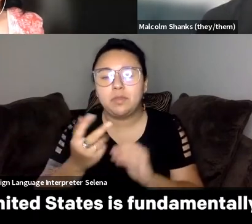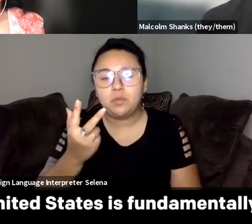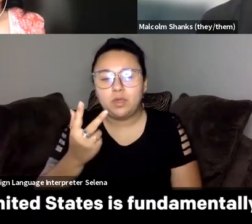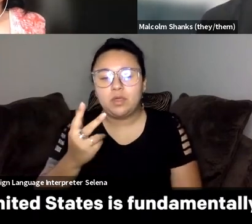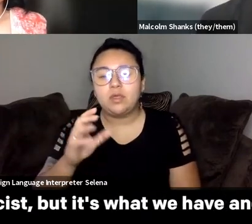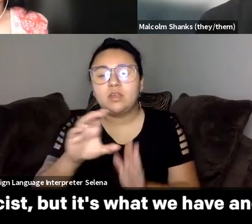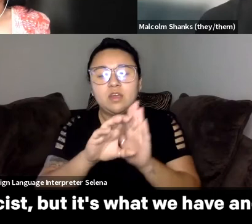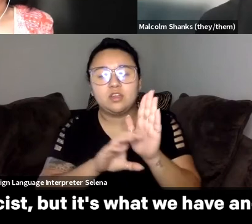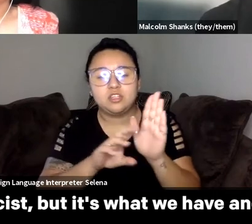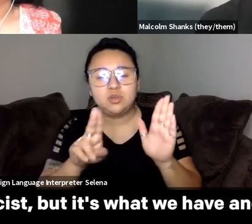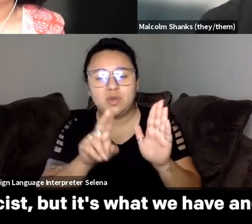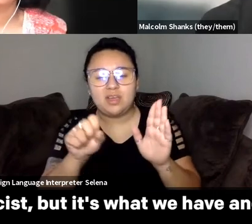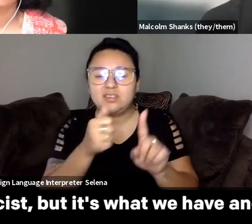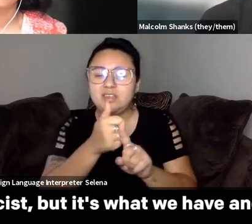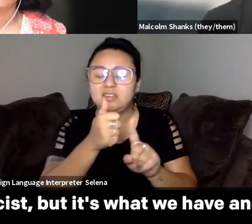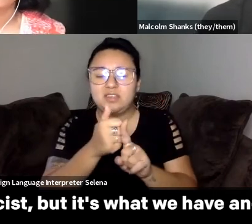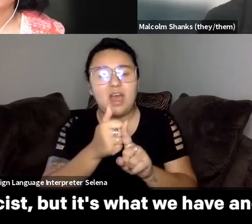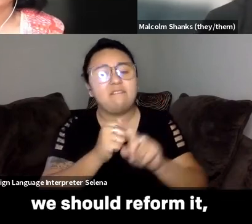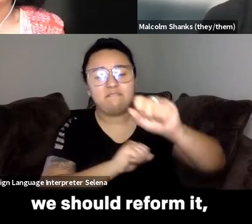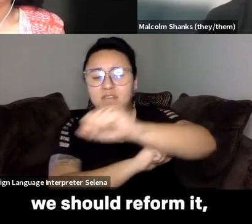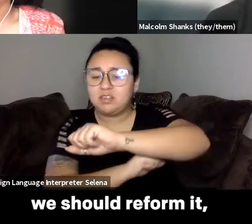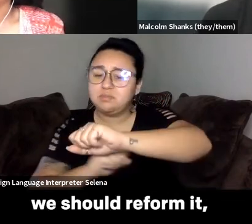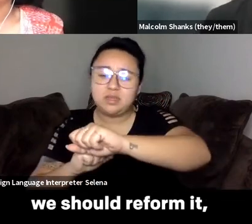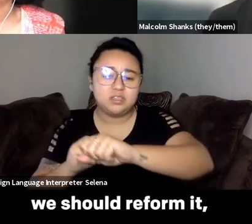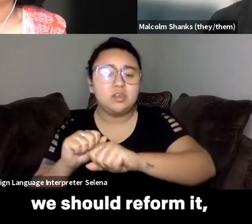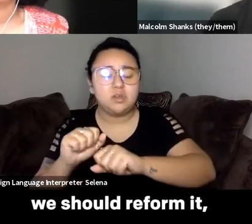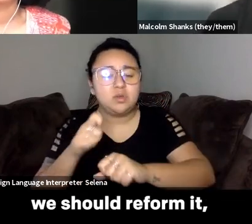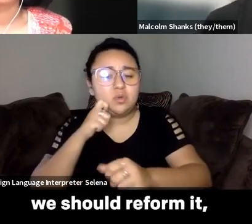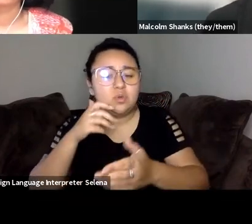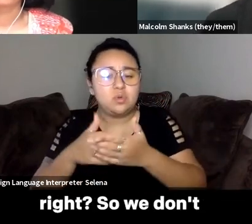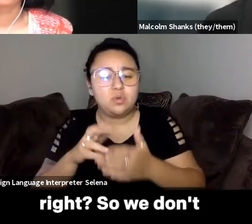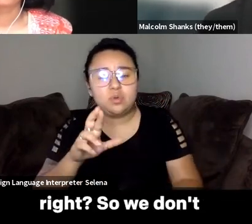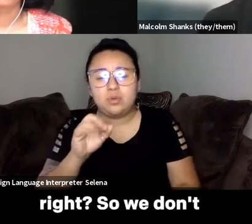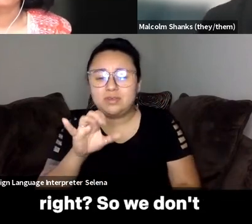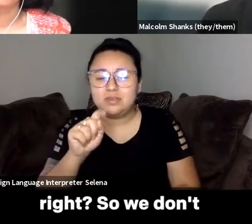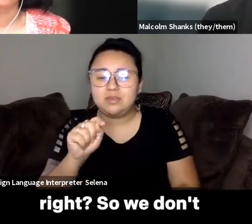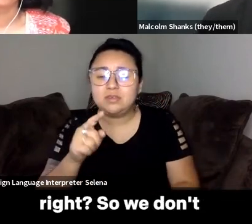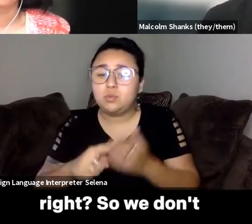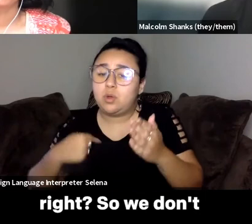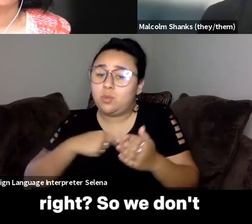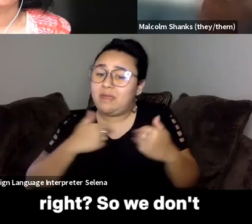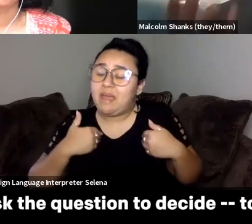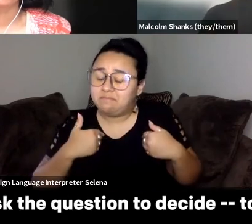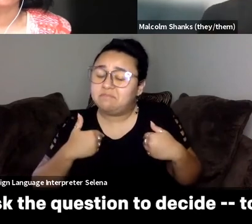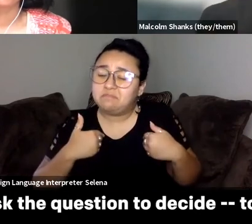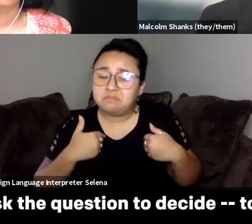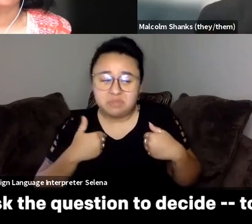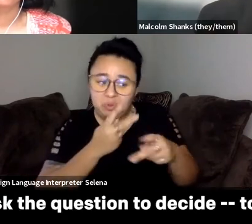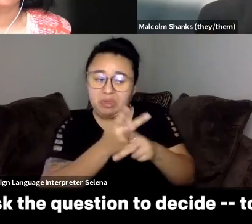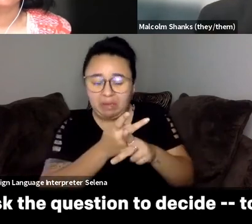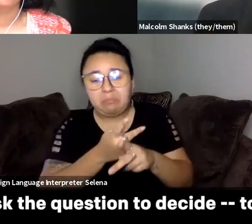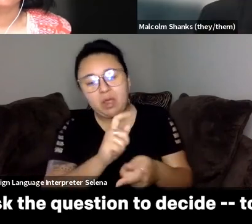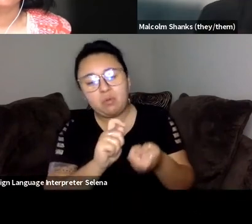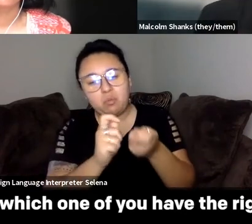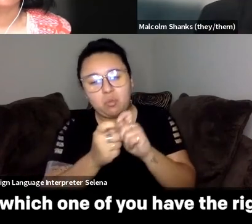is fundamentally racist, but it's what we have and we should reform it, right? So we don't ask this question to